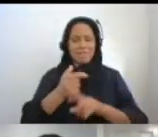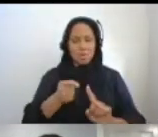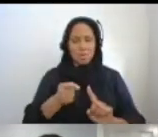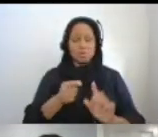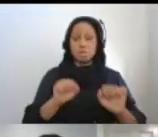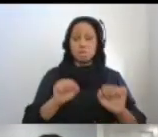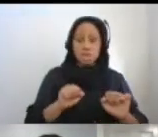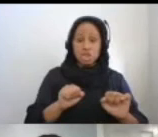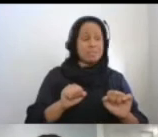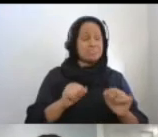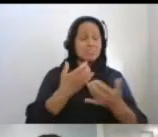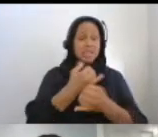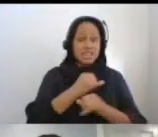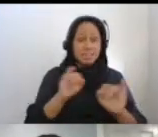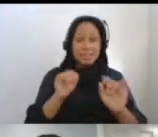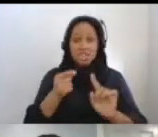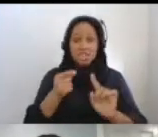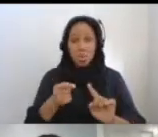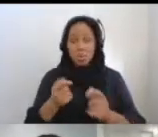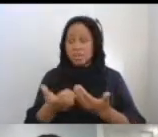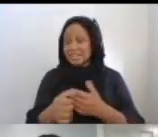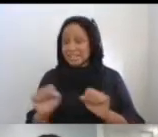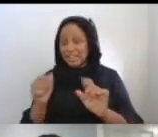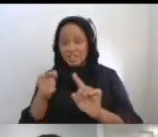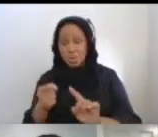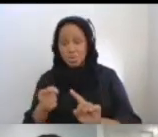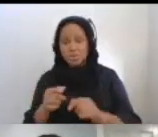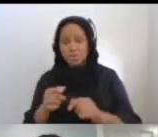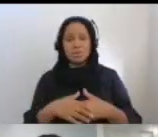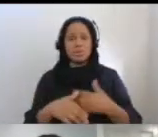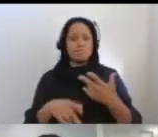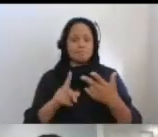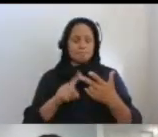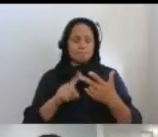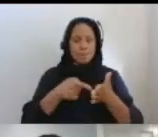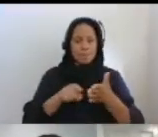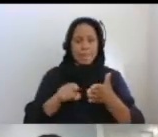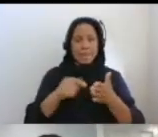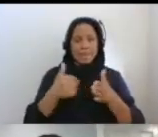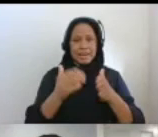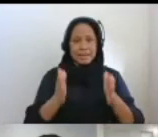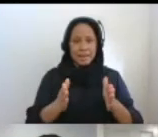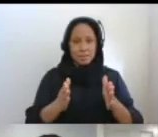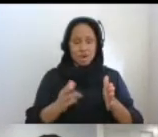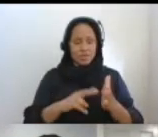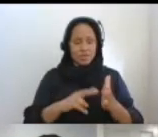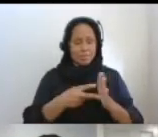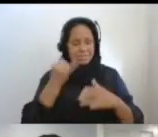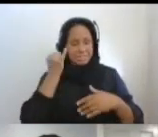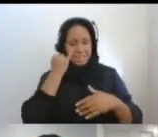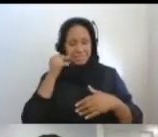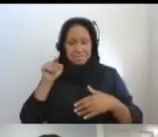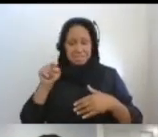goals or safety goals. Another model is called the paid neighbor, and that's if a participant has their own space where they're